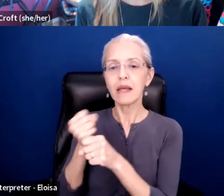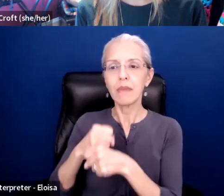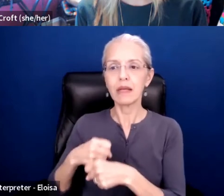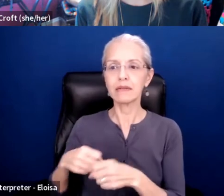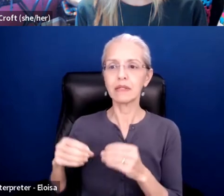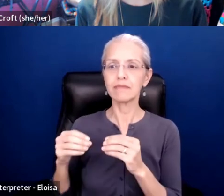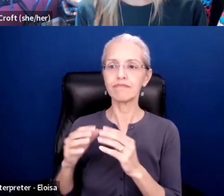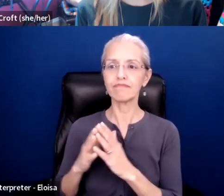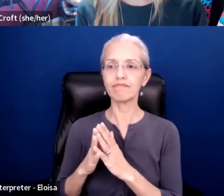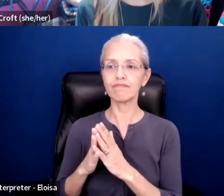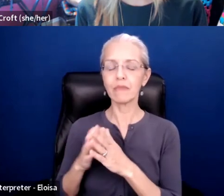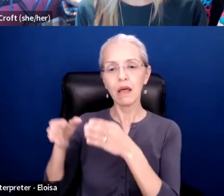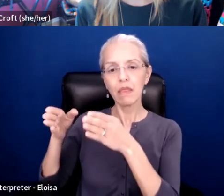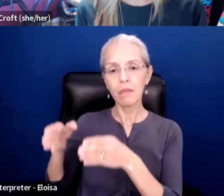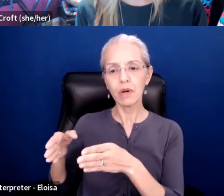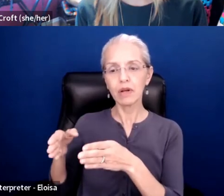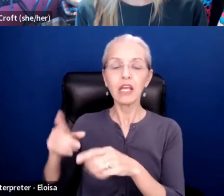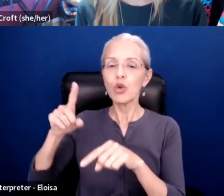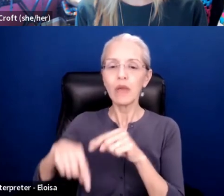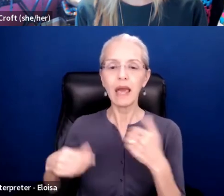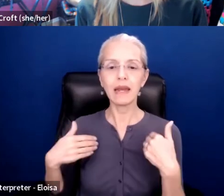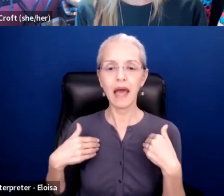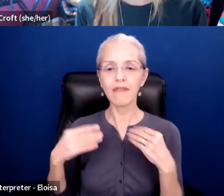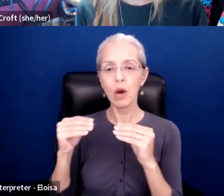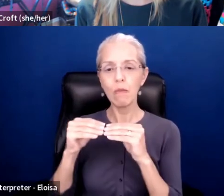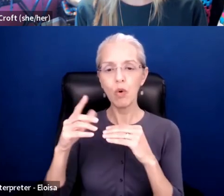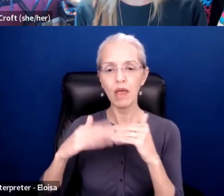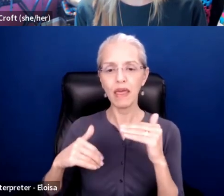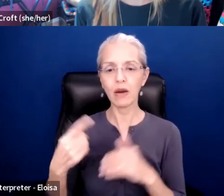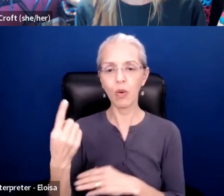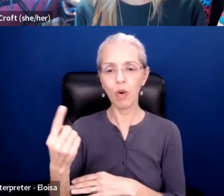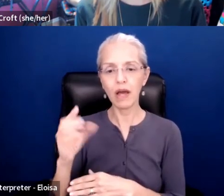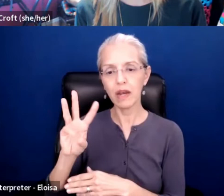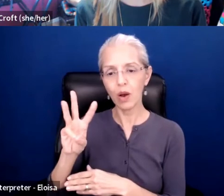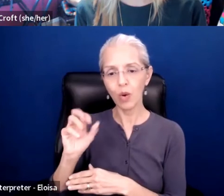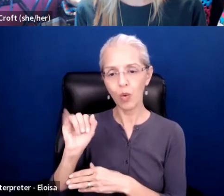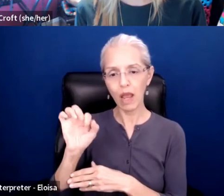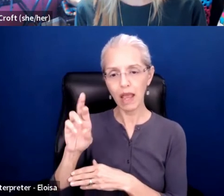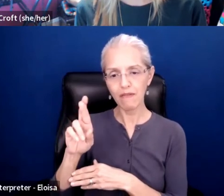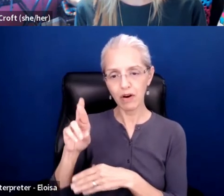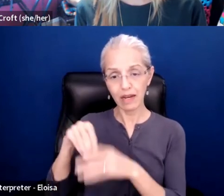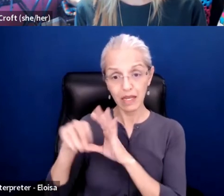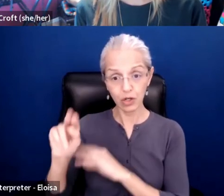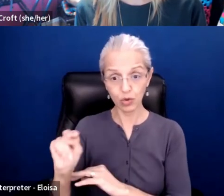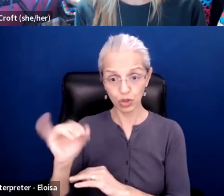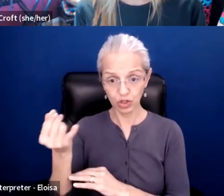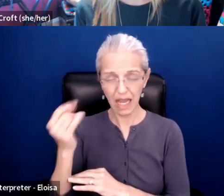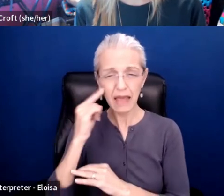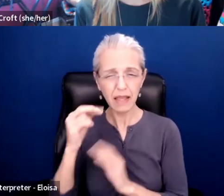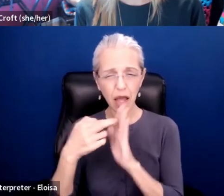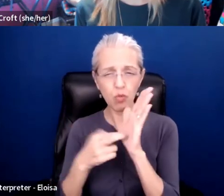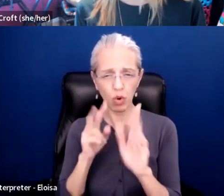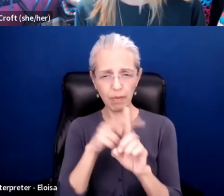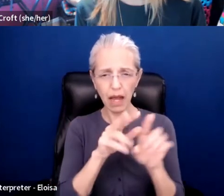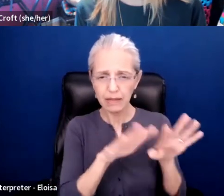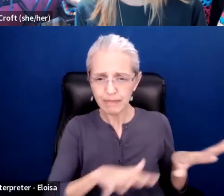there you can't have more than one waiver in New Jersey. Right? I think that's a rule across the country, but when you have